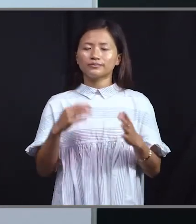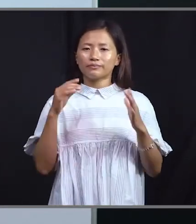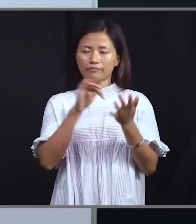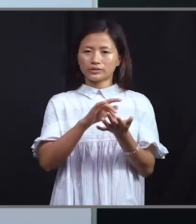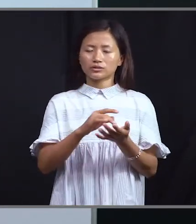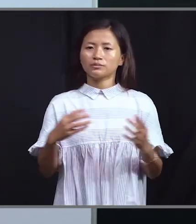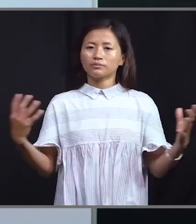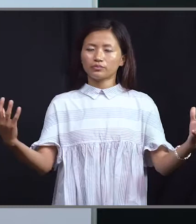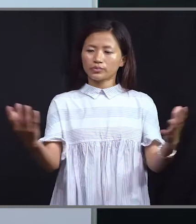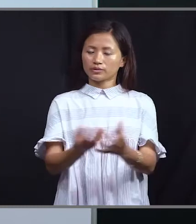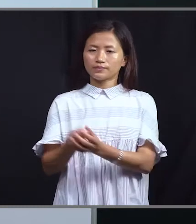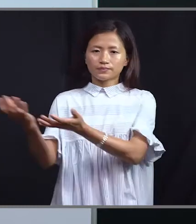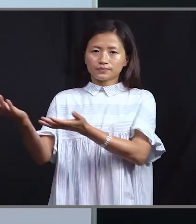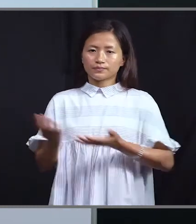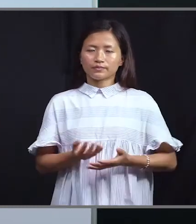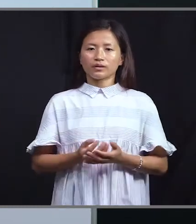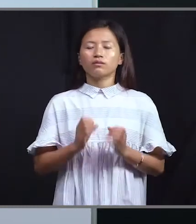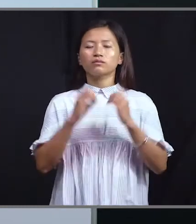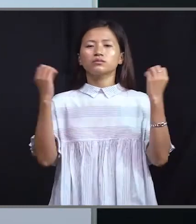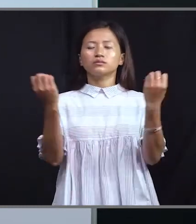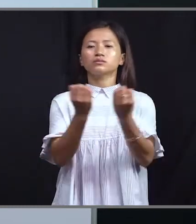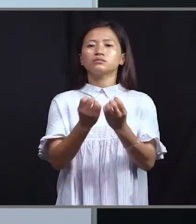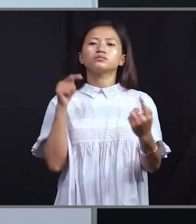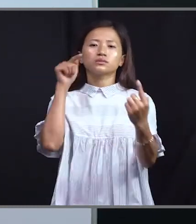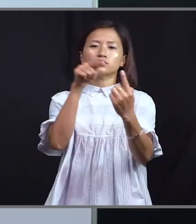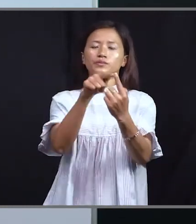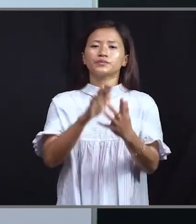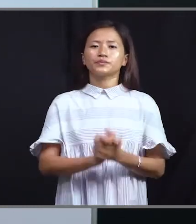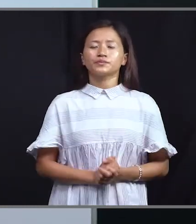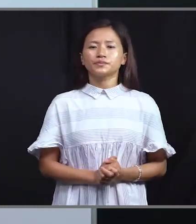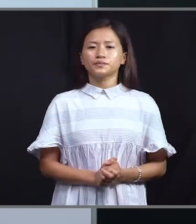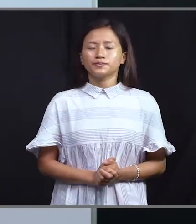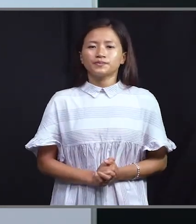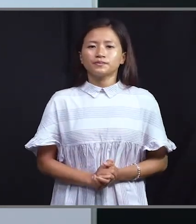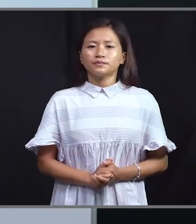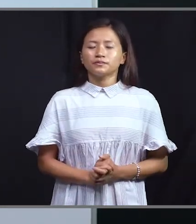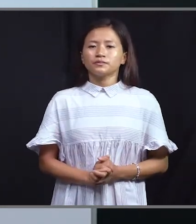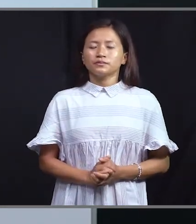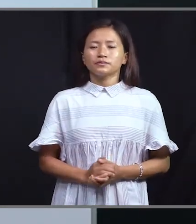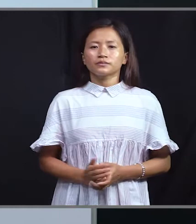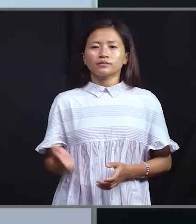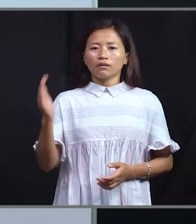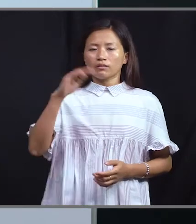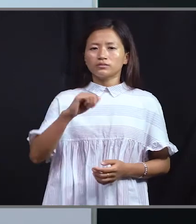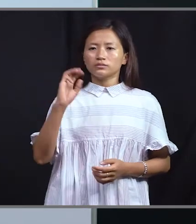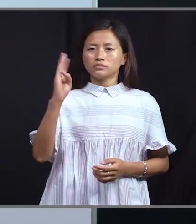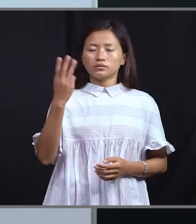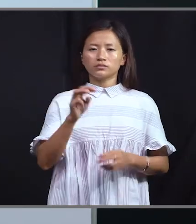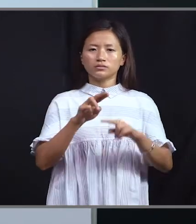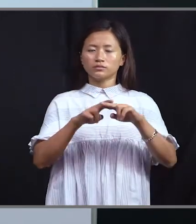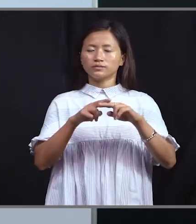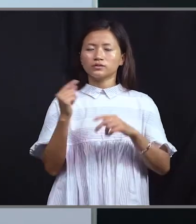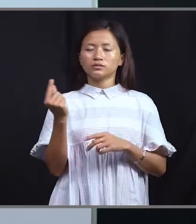all the resources to achieve an organizational goal. So that is organizing. Then come to the third function, that is